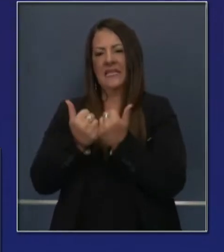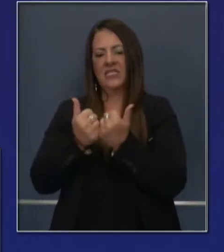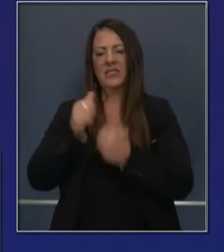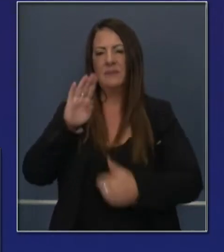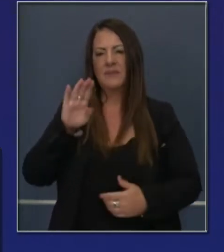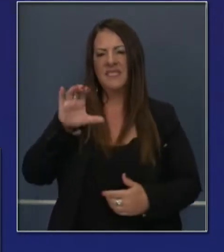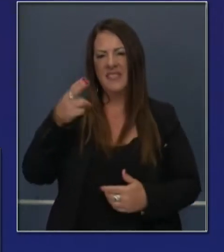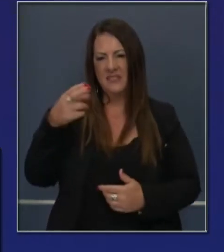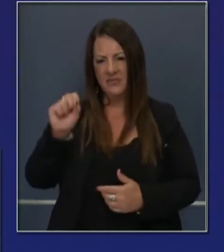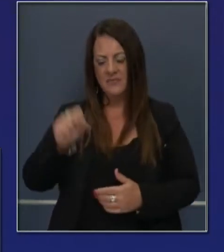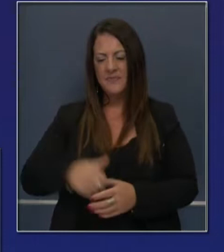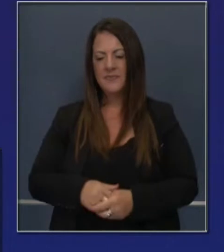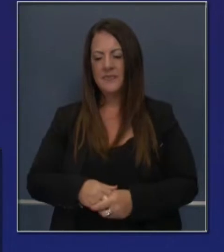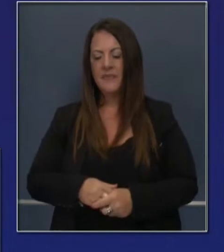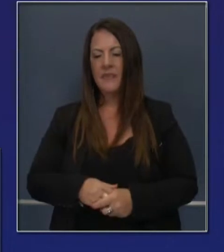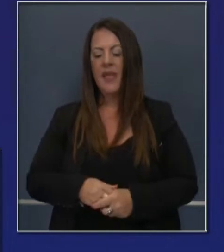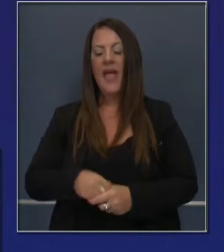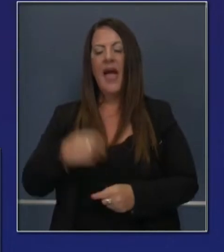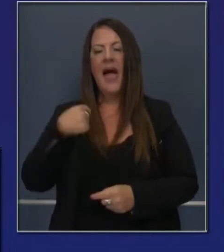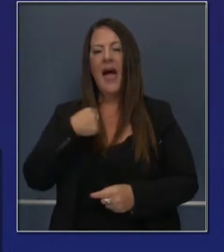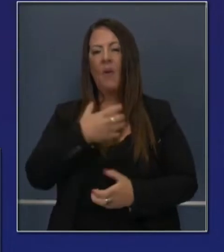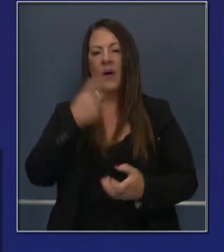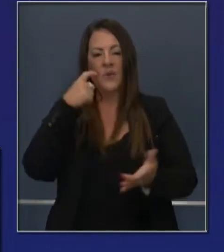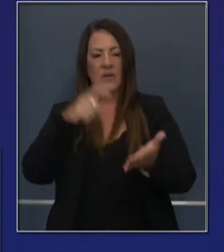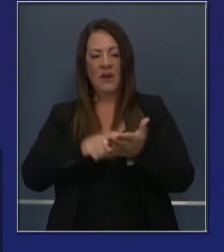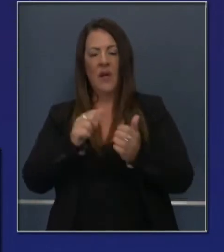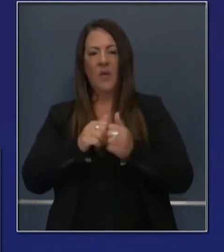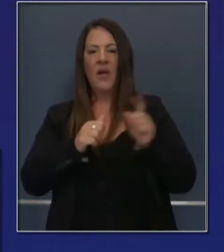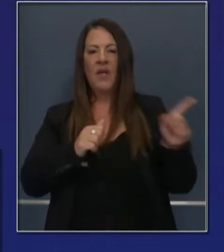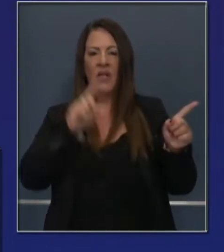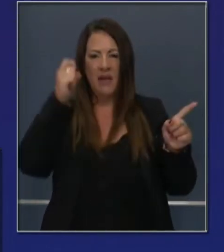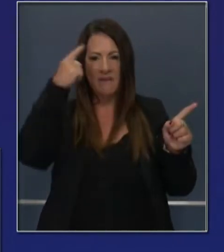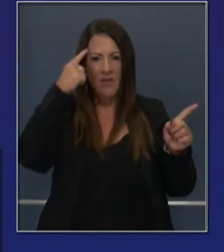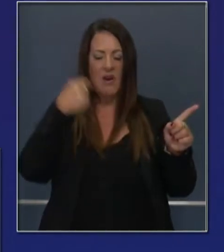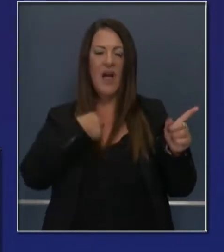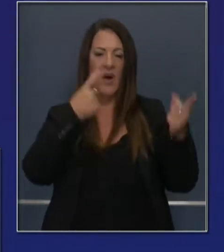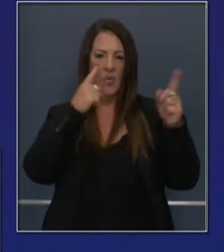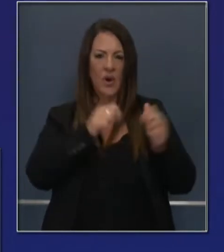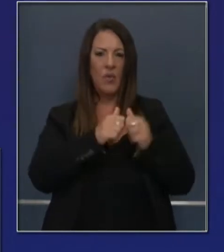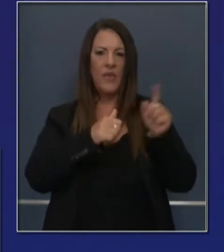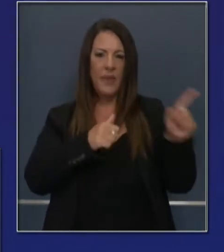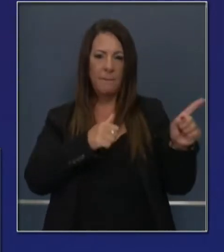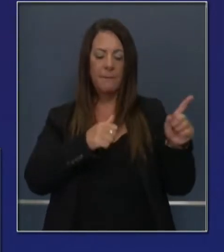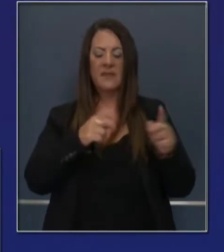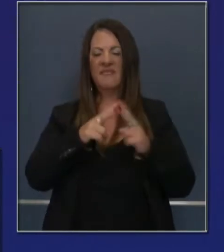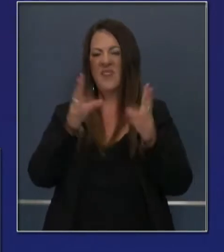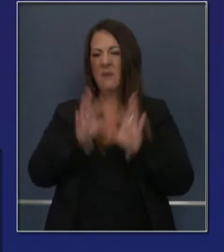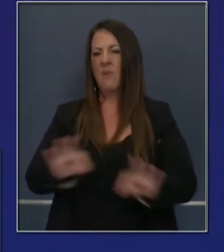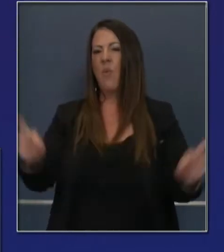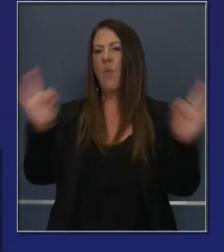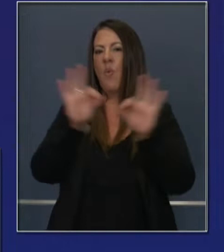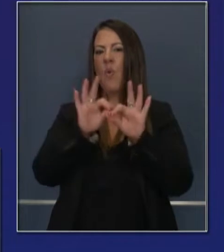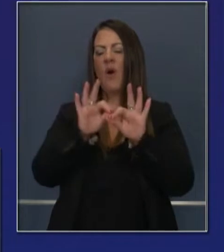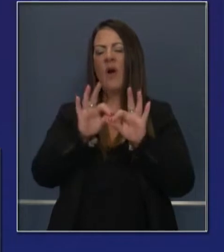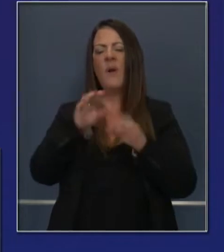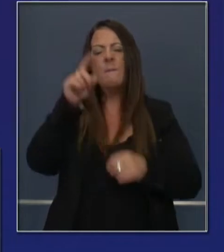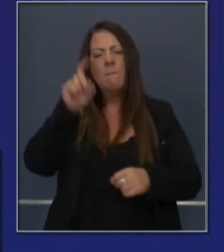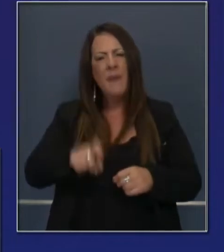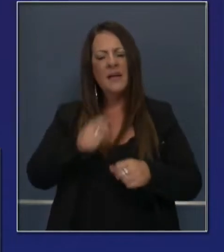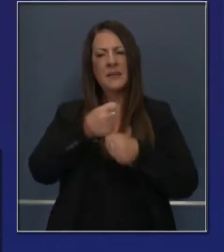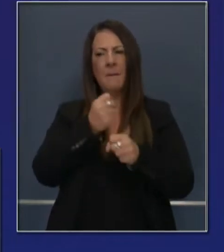acknowledge the leadership of our governor. I definitely agree with him when he says that it's very important that we make sense